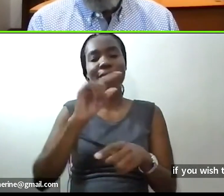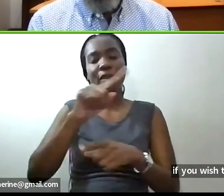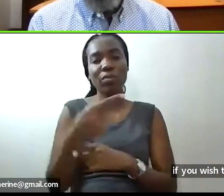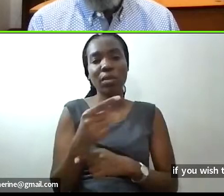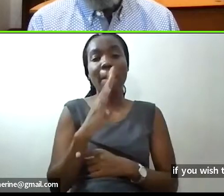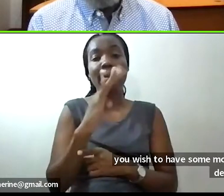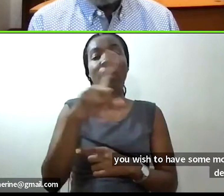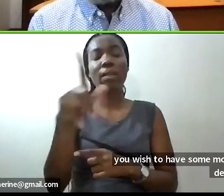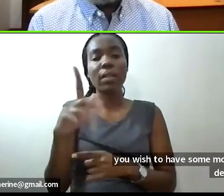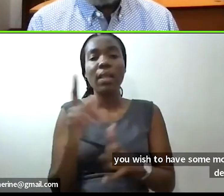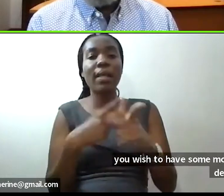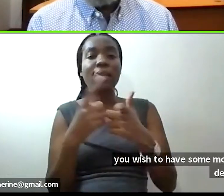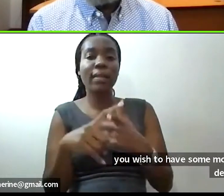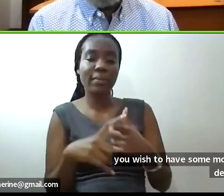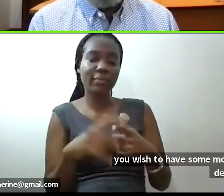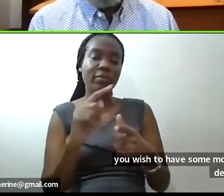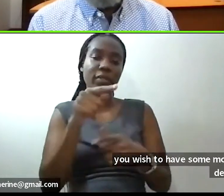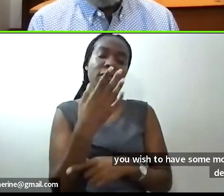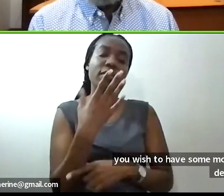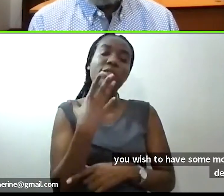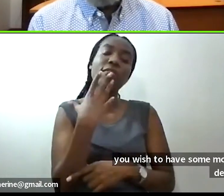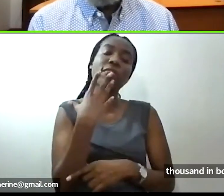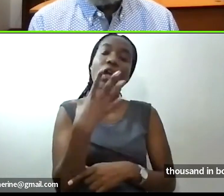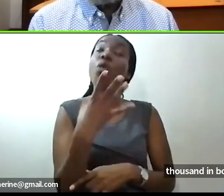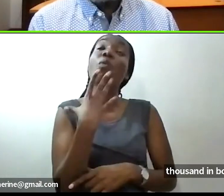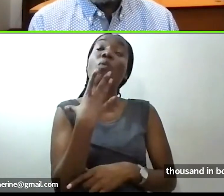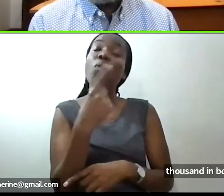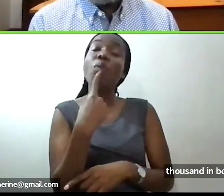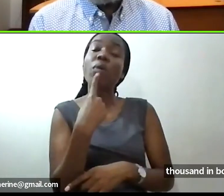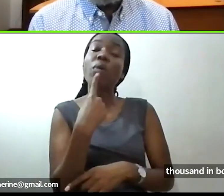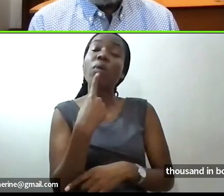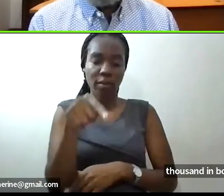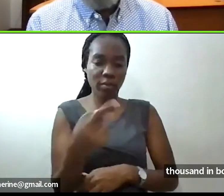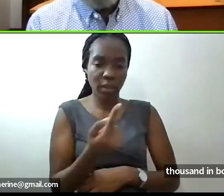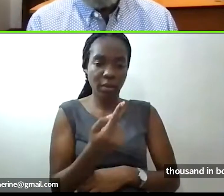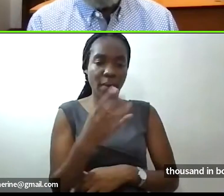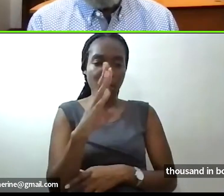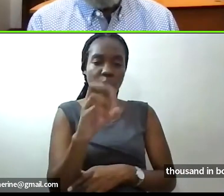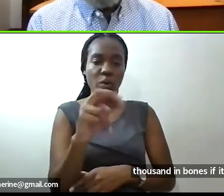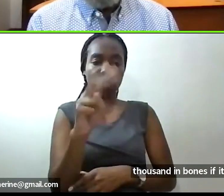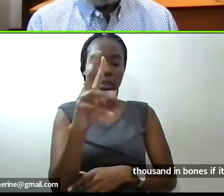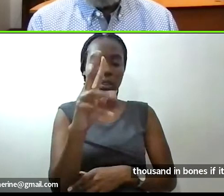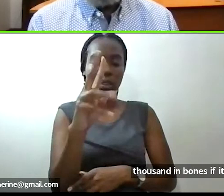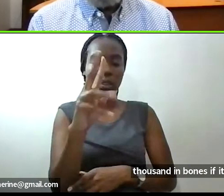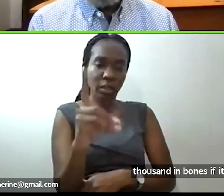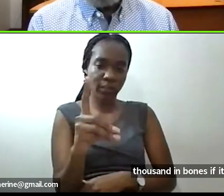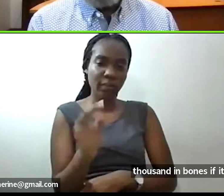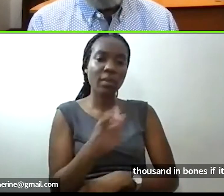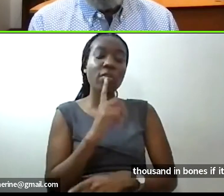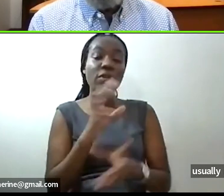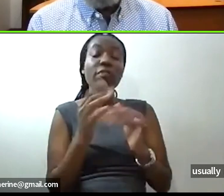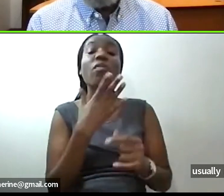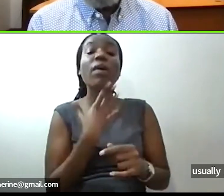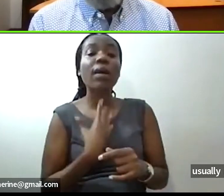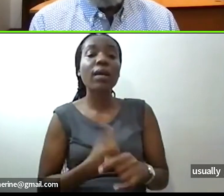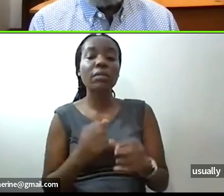100,000 in bonds. If it is for general investment, it's usually good to spread the investments. You could put some